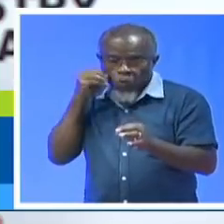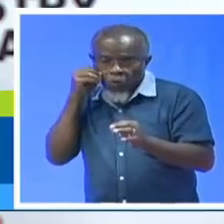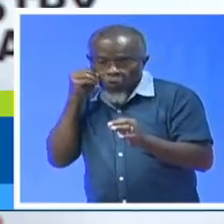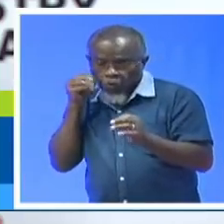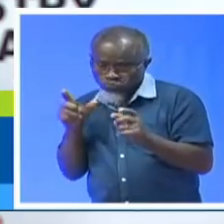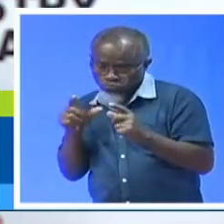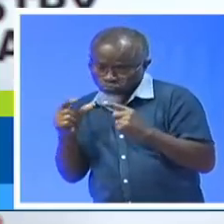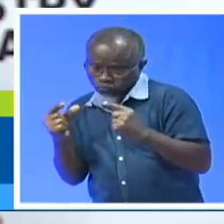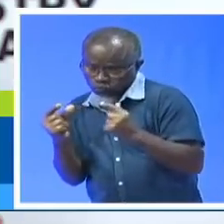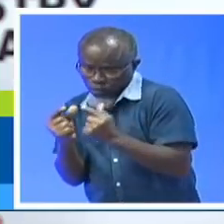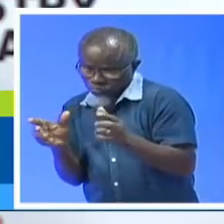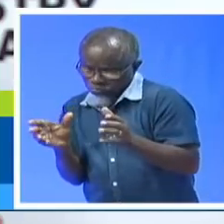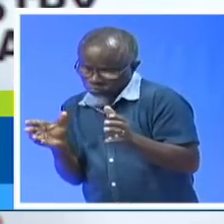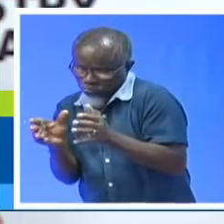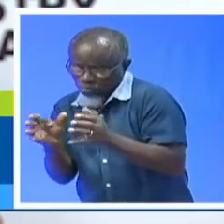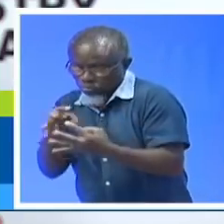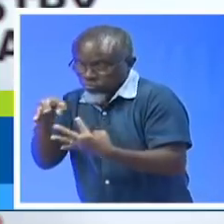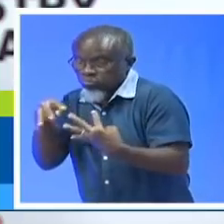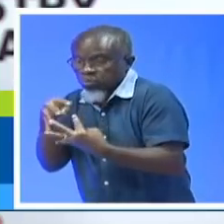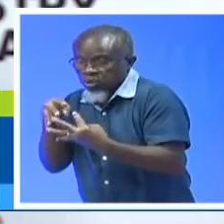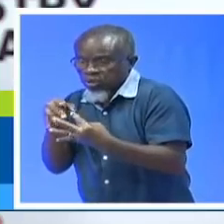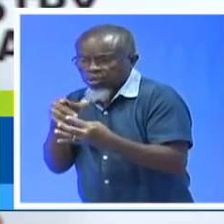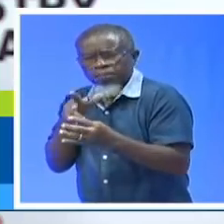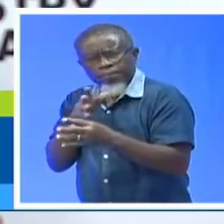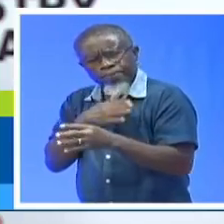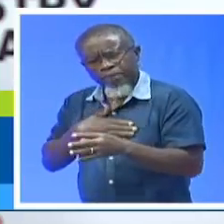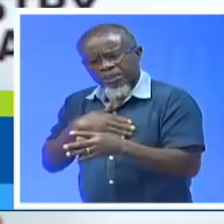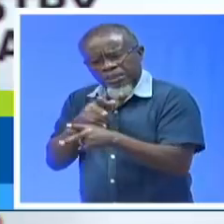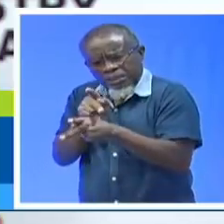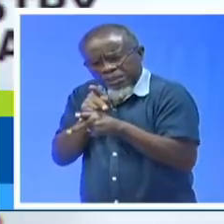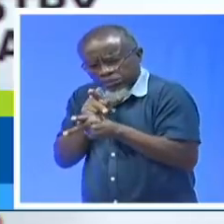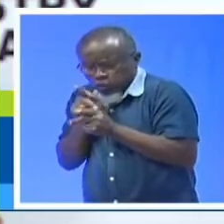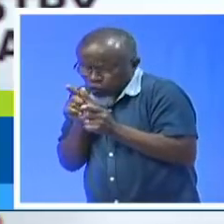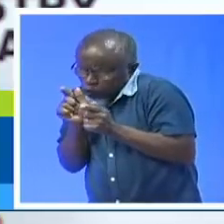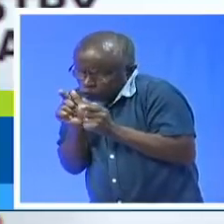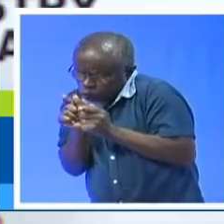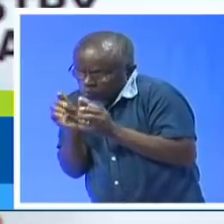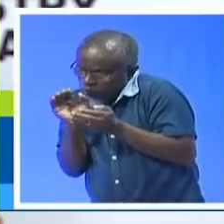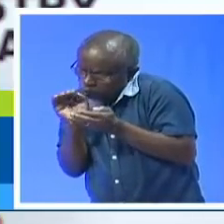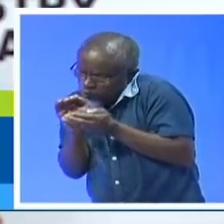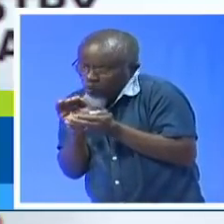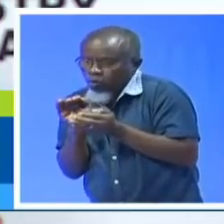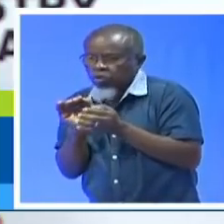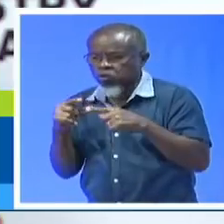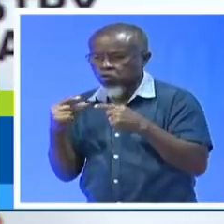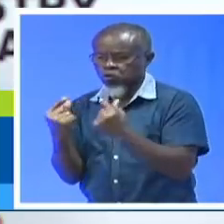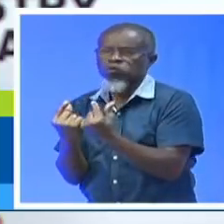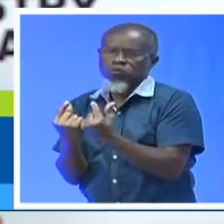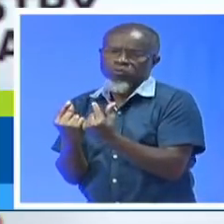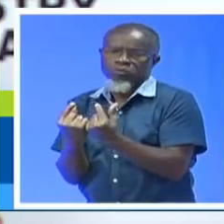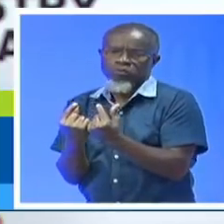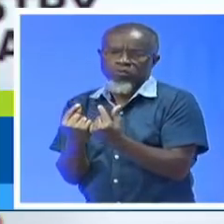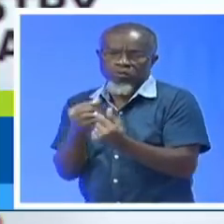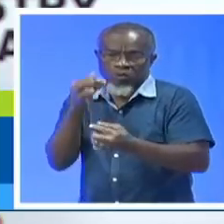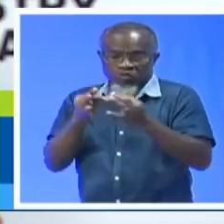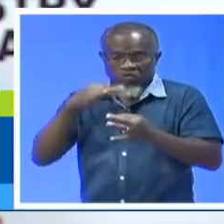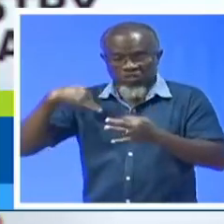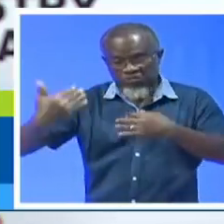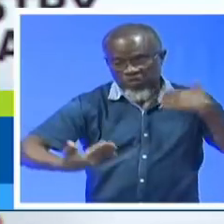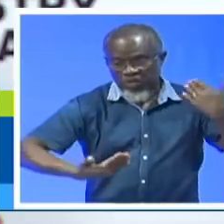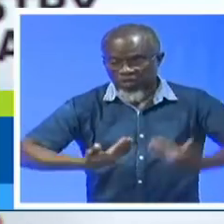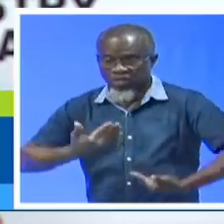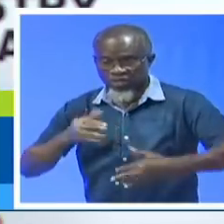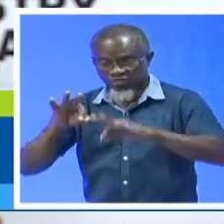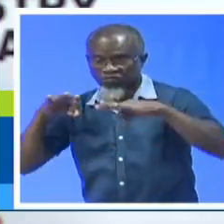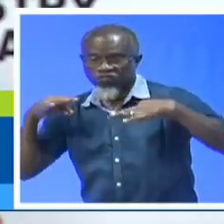as possible. Even if you are inviting unvaccinated folks, your families, friends